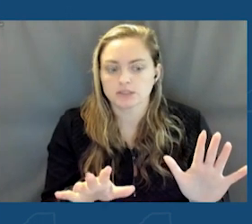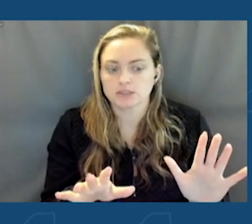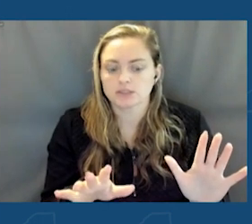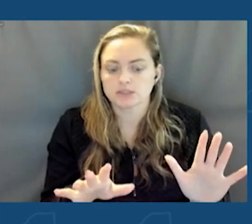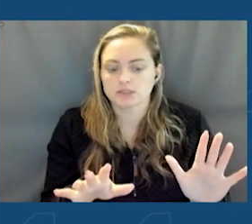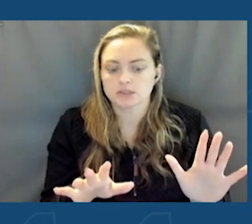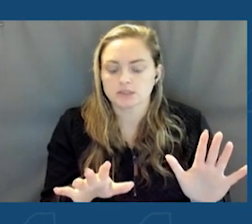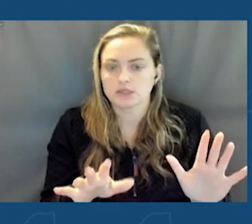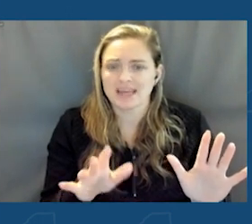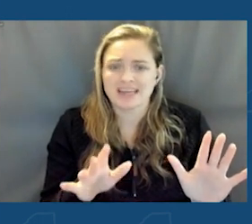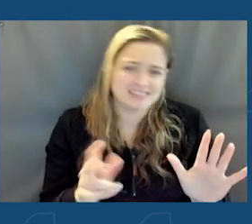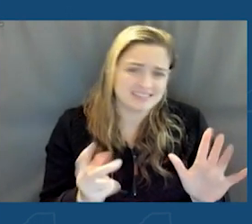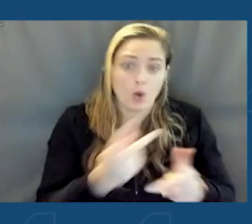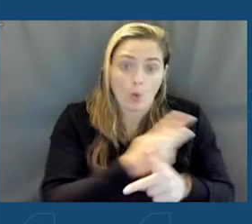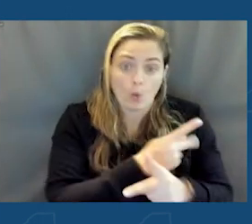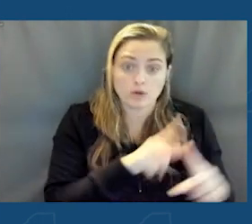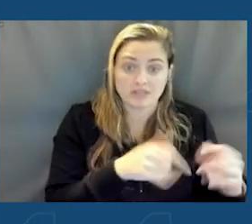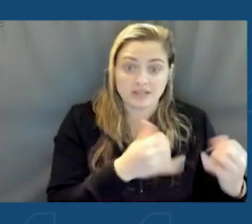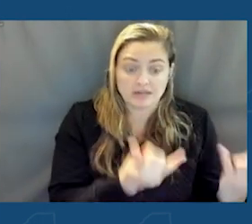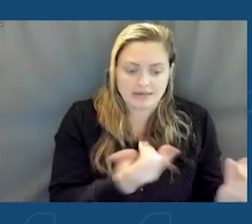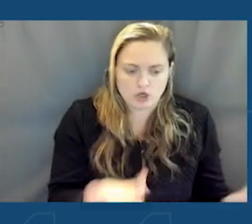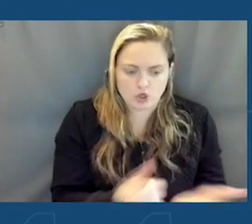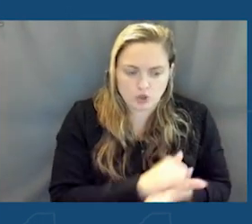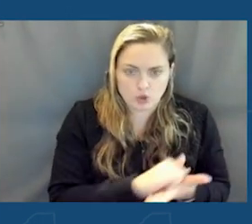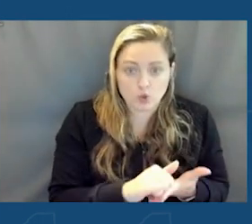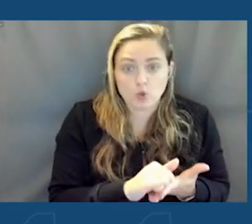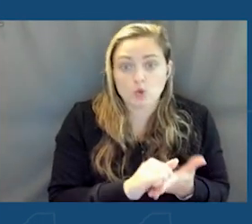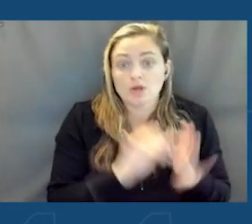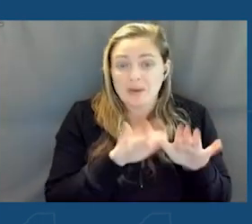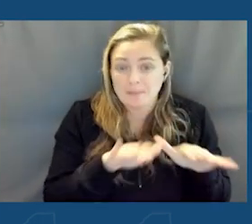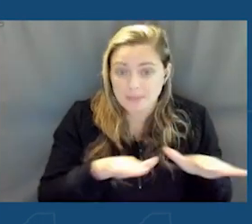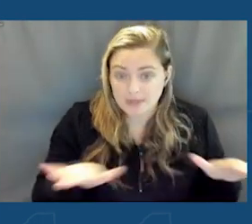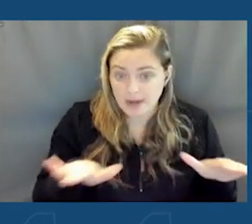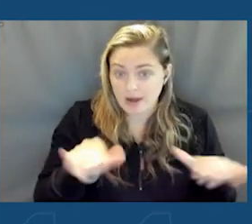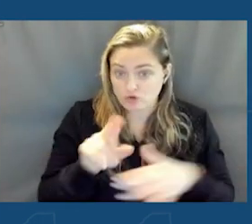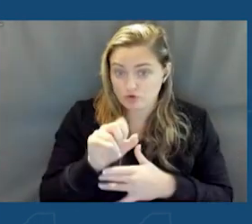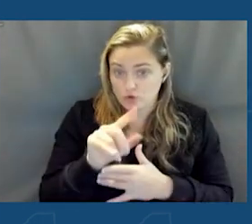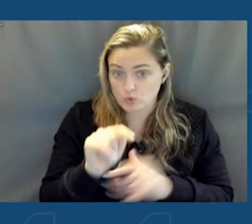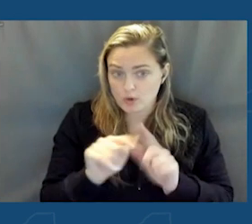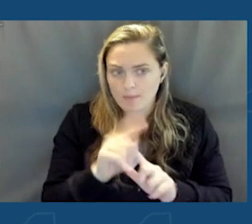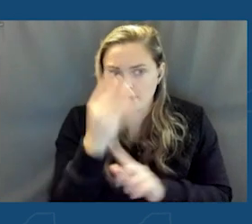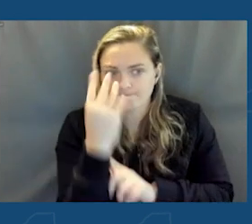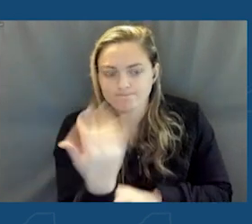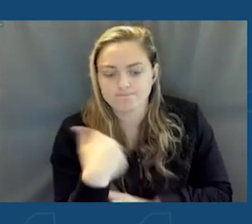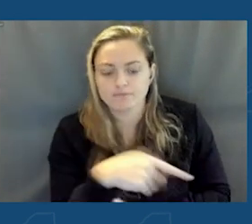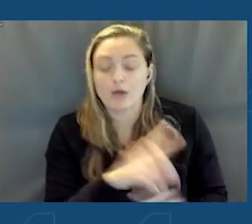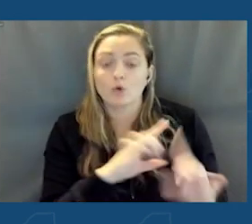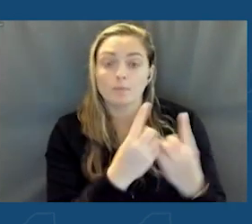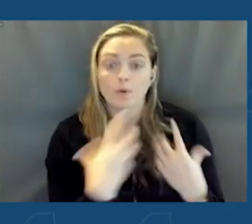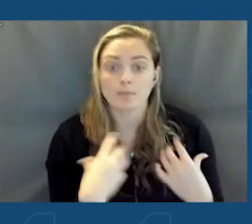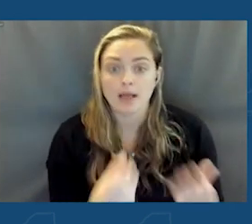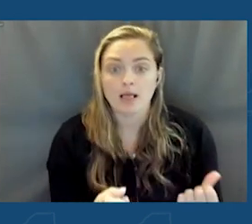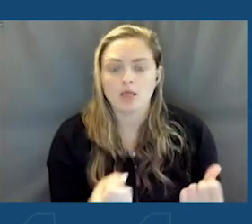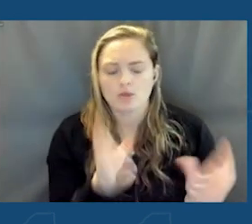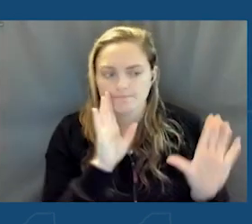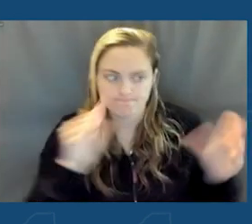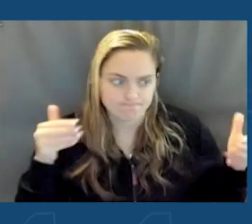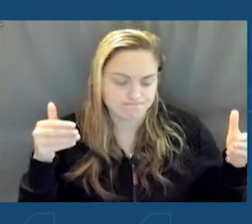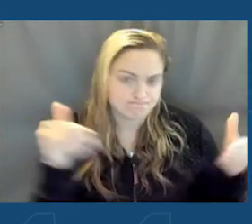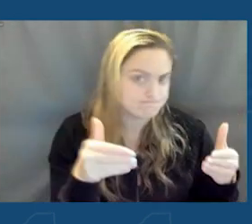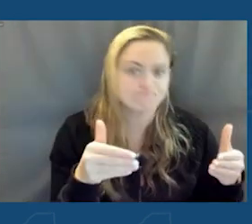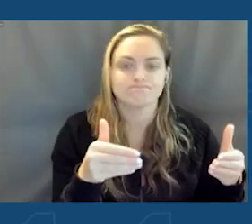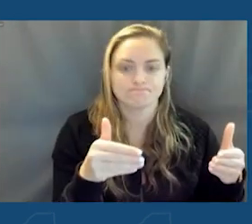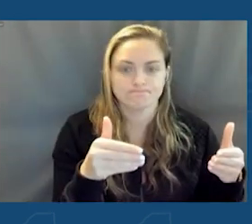reaching capacity in some of the hospitals, especially pediatric units. And I want you to know our Department of Health is laser focused